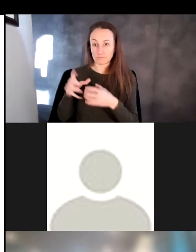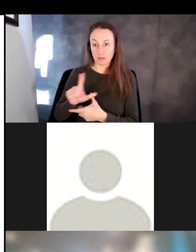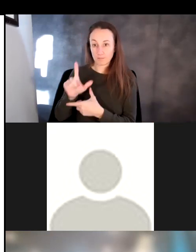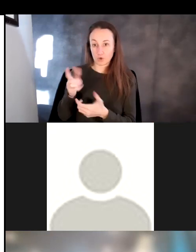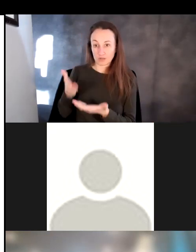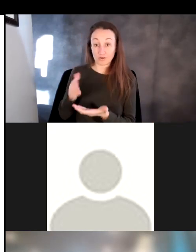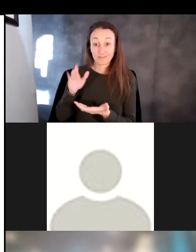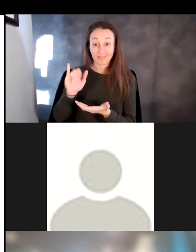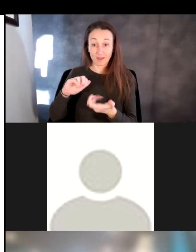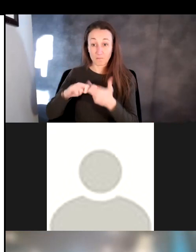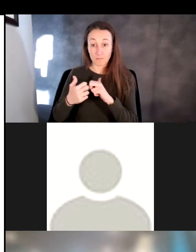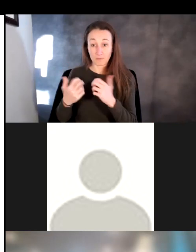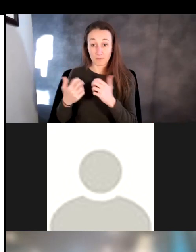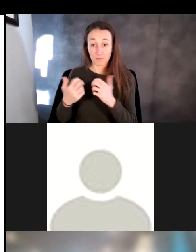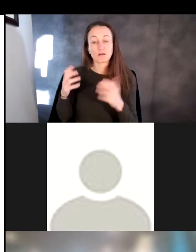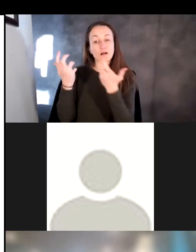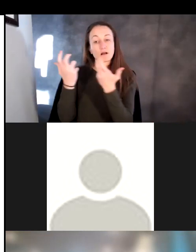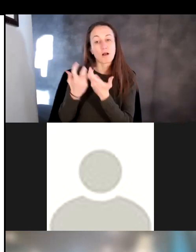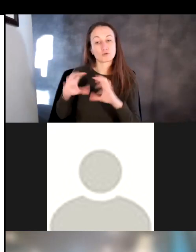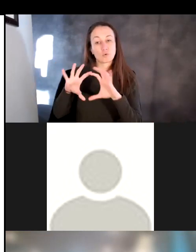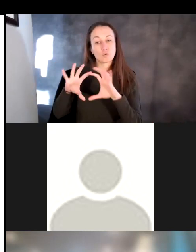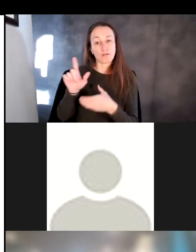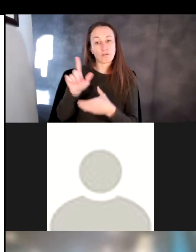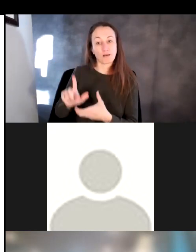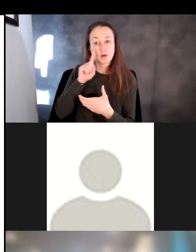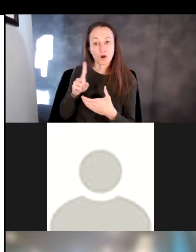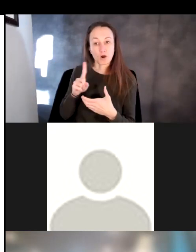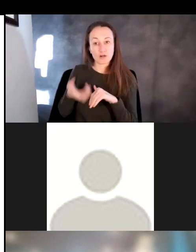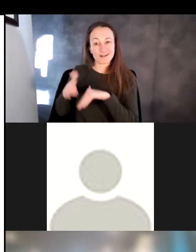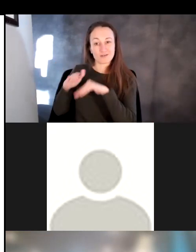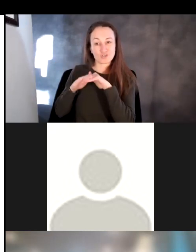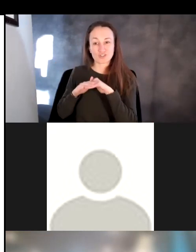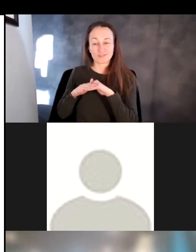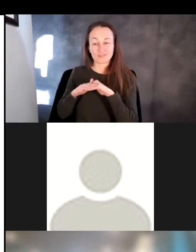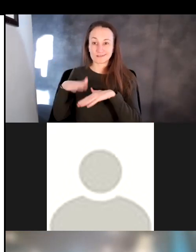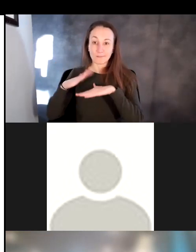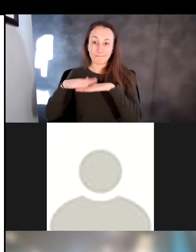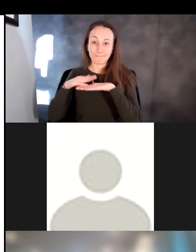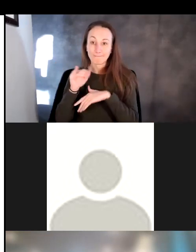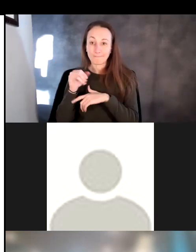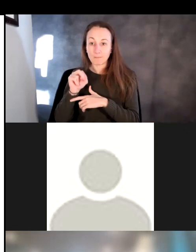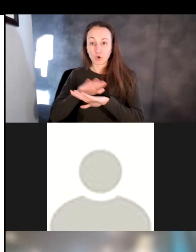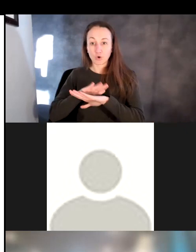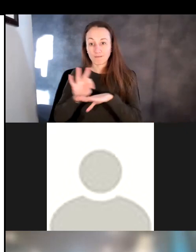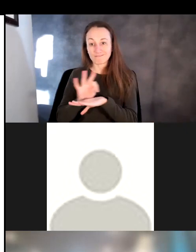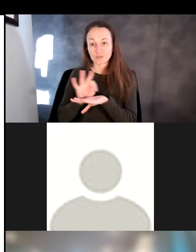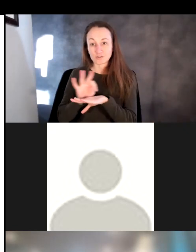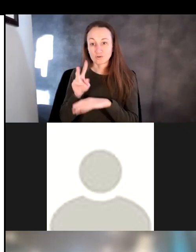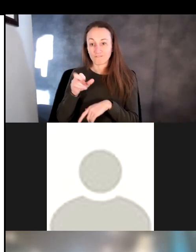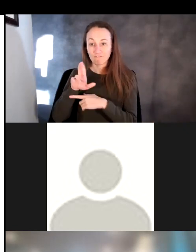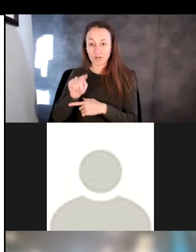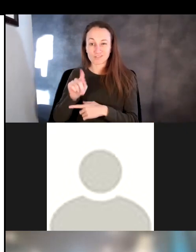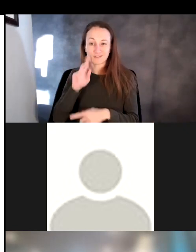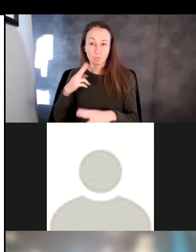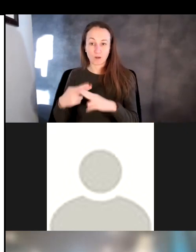namely that combinatorial libraries are enriched in these kind of minimally or non-functional variants that we call holes.